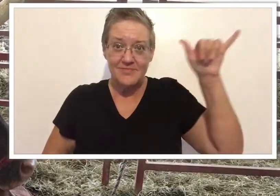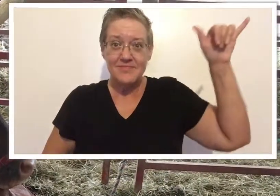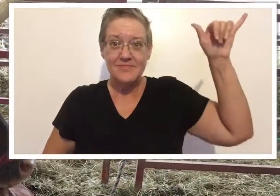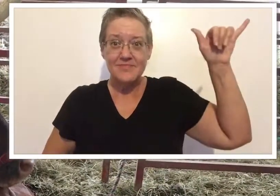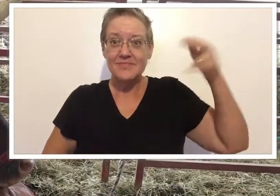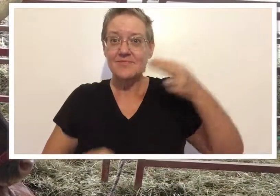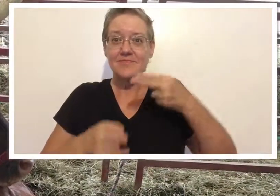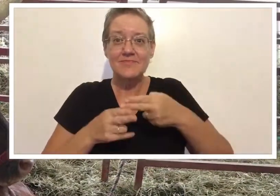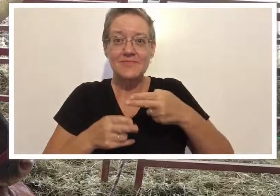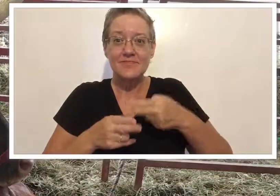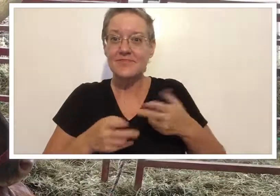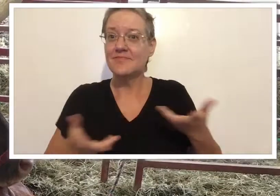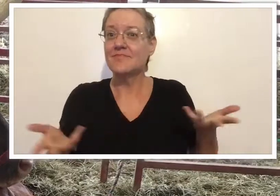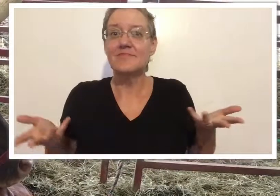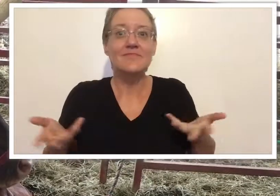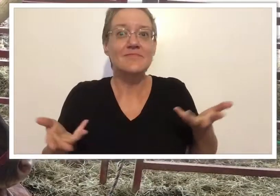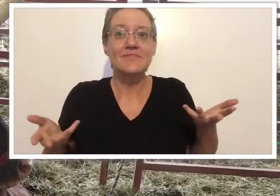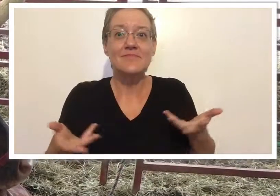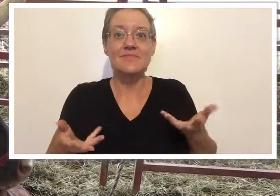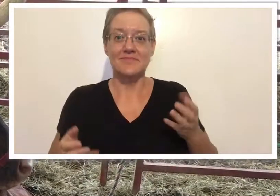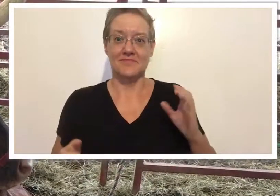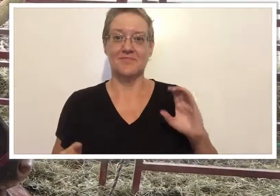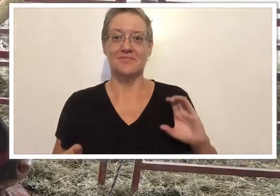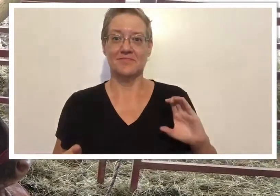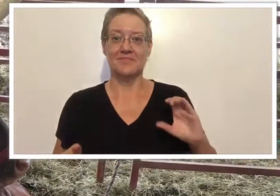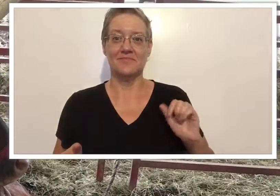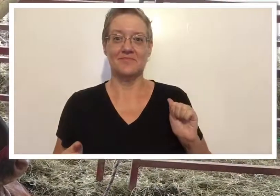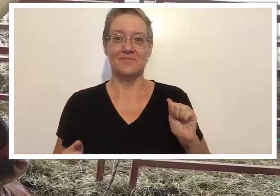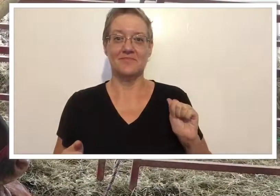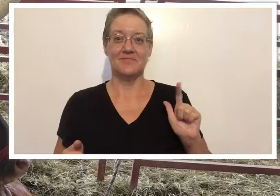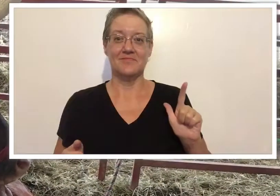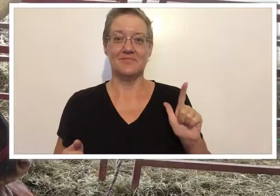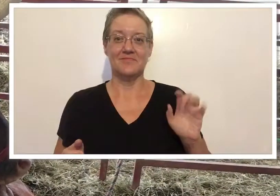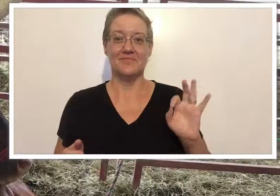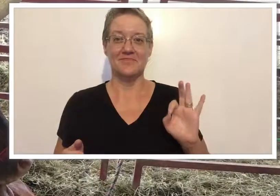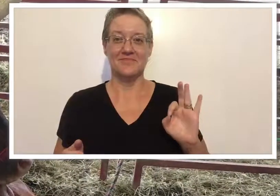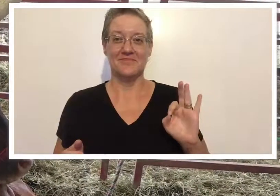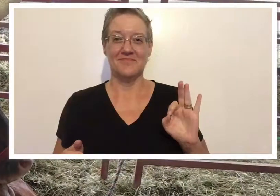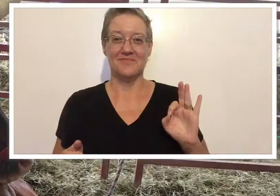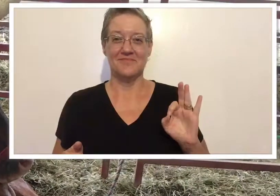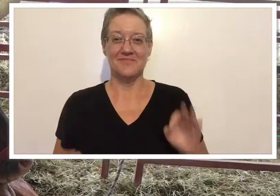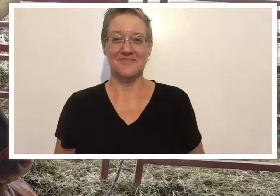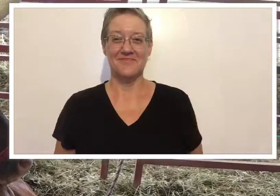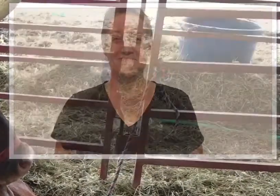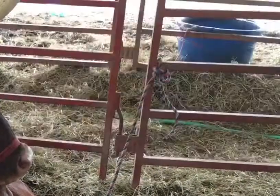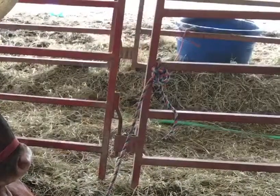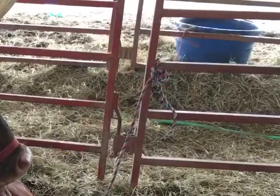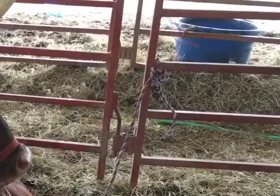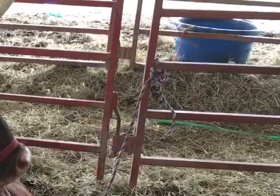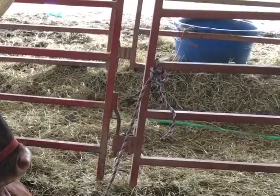What's a baby longhorn called? A calf.